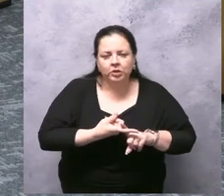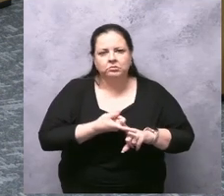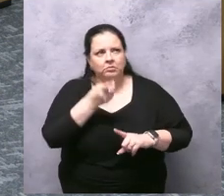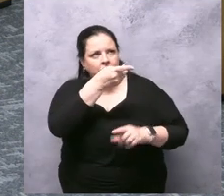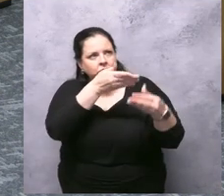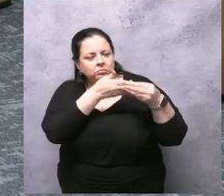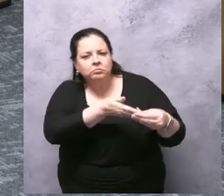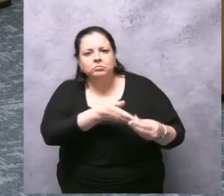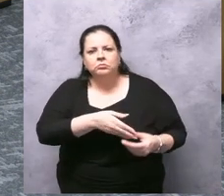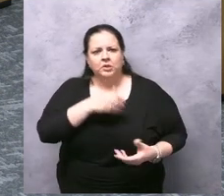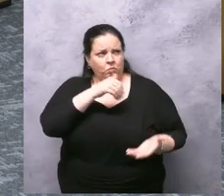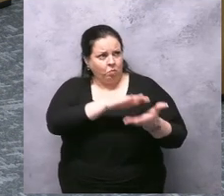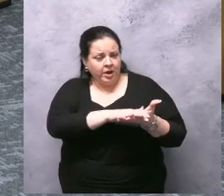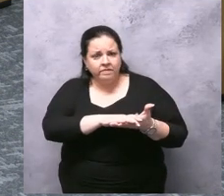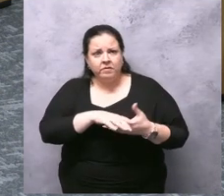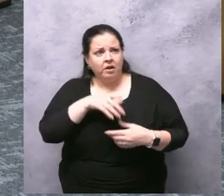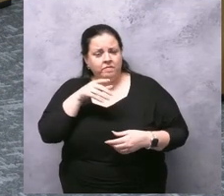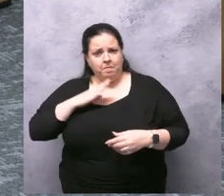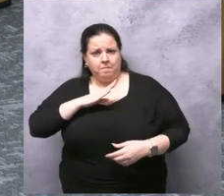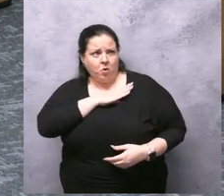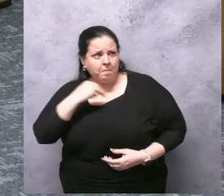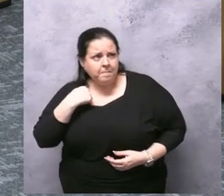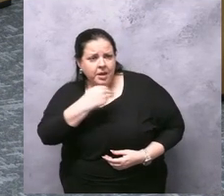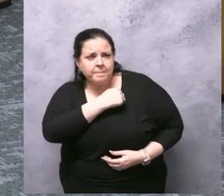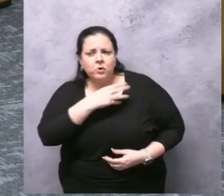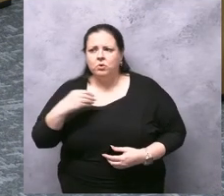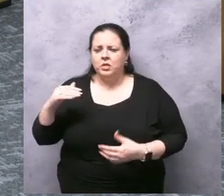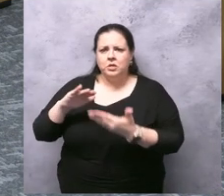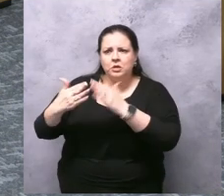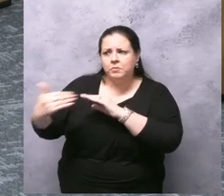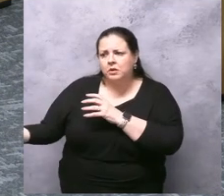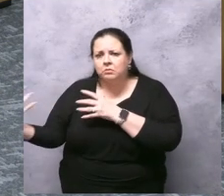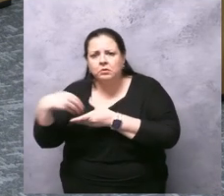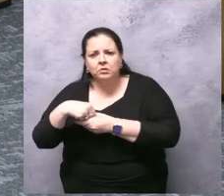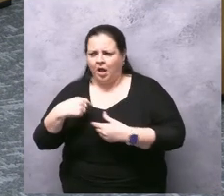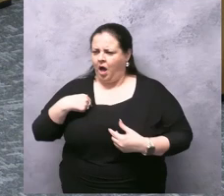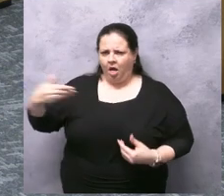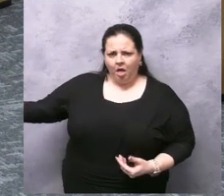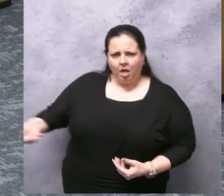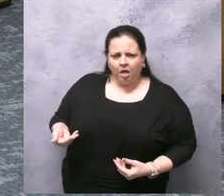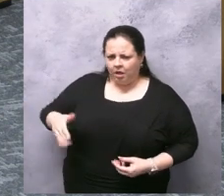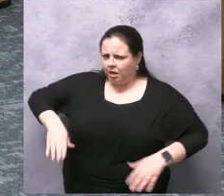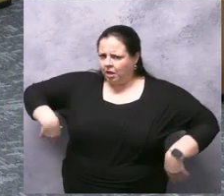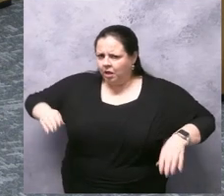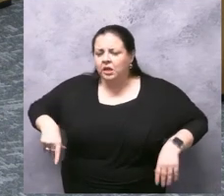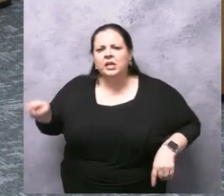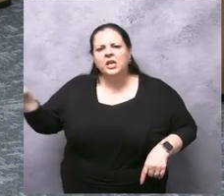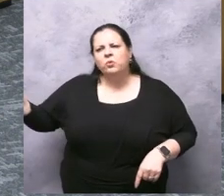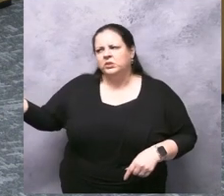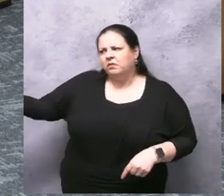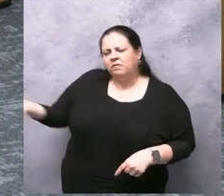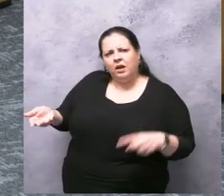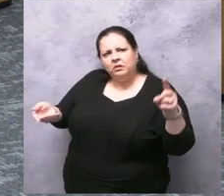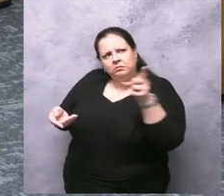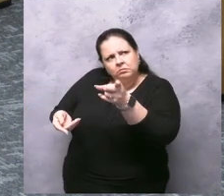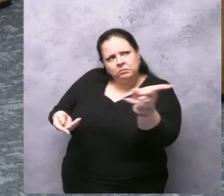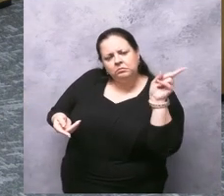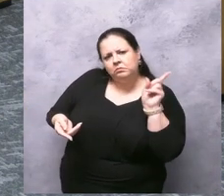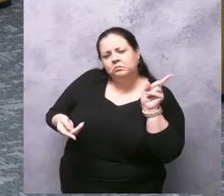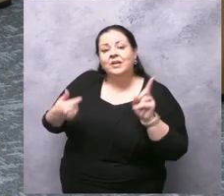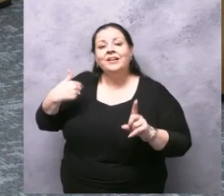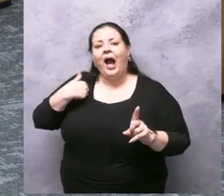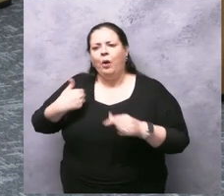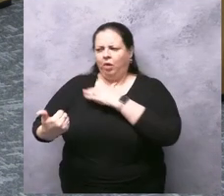the wife of a trustee, and attended by school board members. I did not invite this man into my life. He was invited by members of this board, and then I